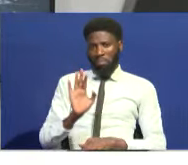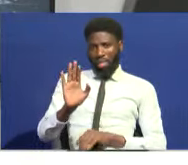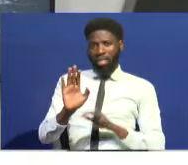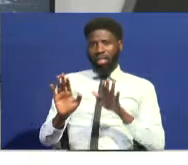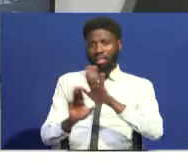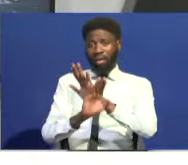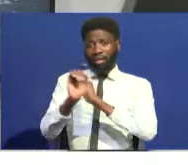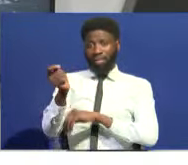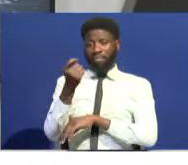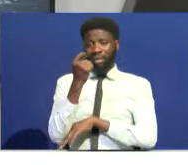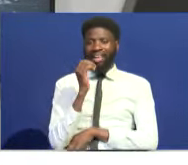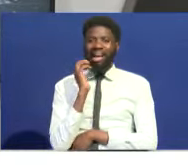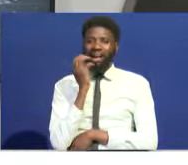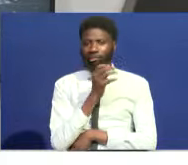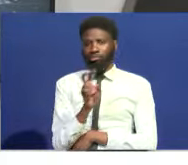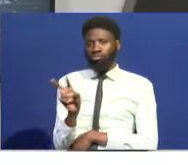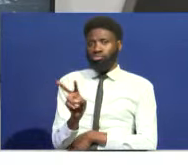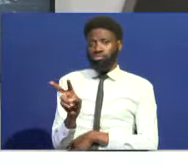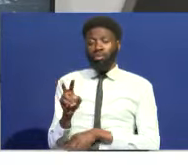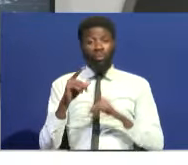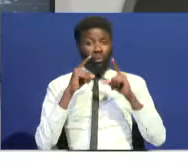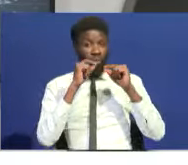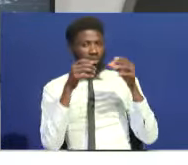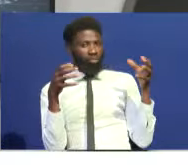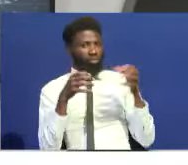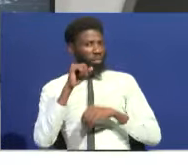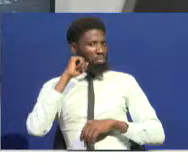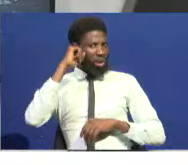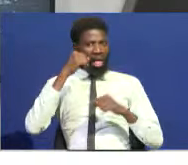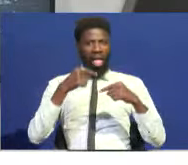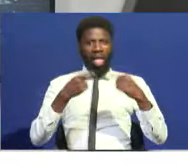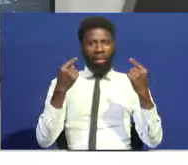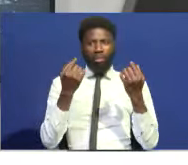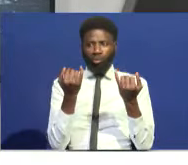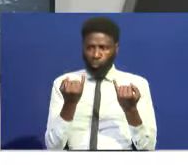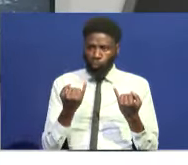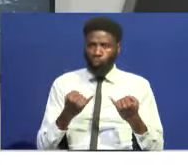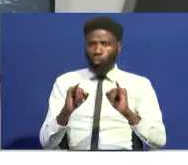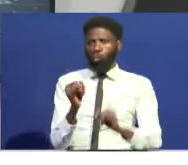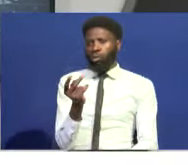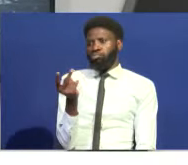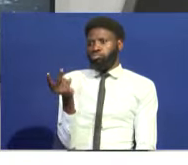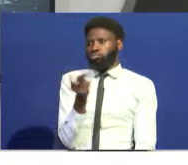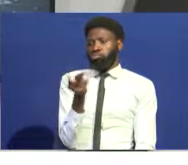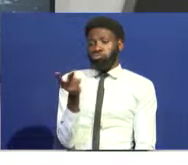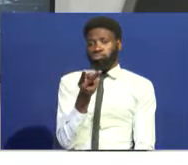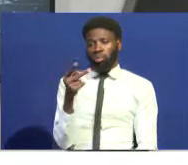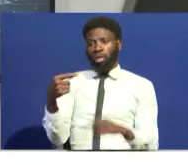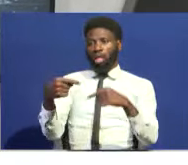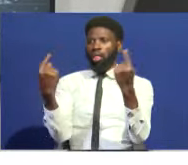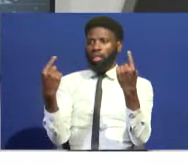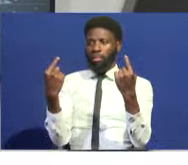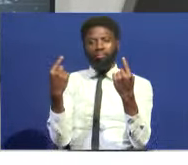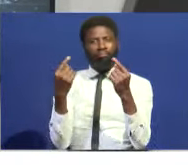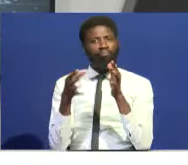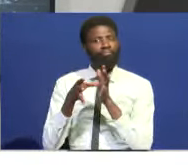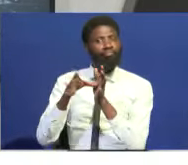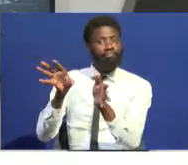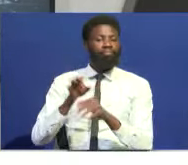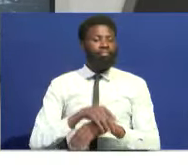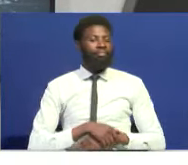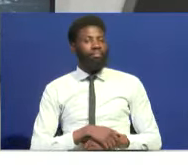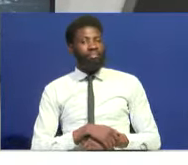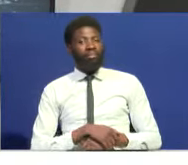Rigathi Gachagua and accused their political detractors of driving a wedge between the two. The Kenya Kwanza leaders, who